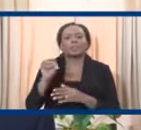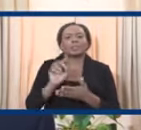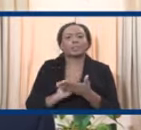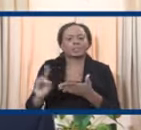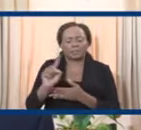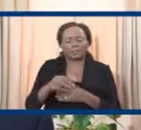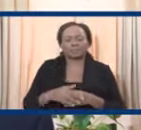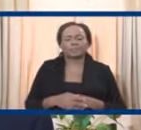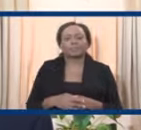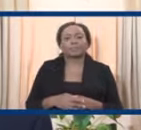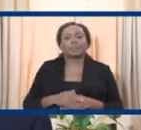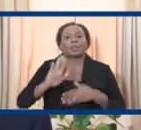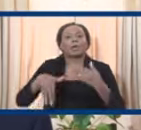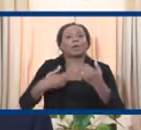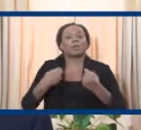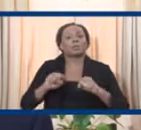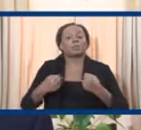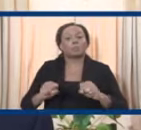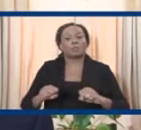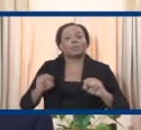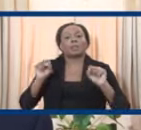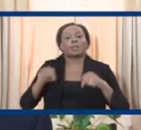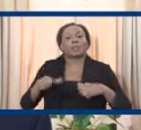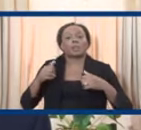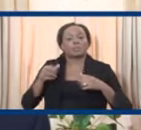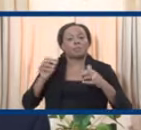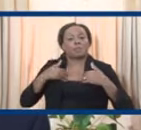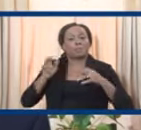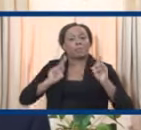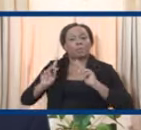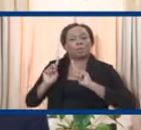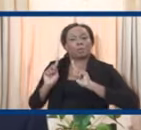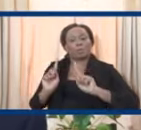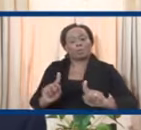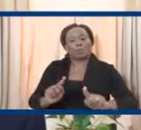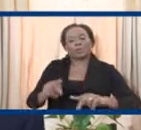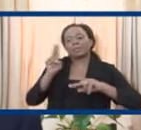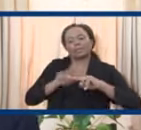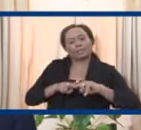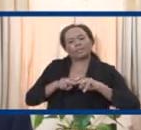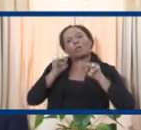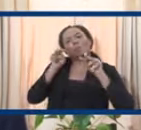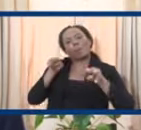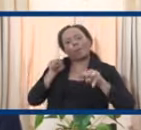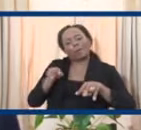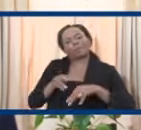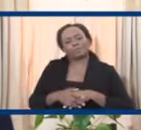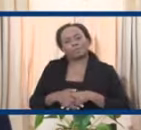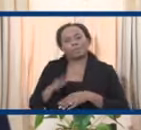take place with spectators. Now, obviously, we will still have stringent protocols in relation